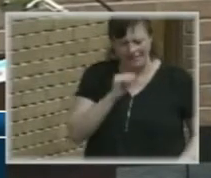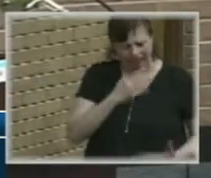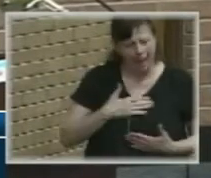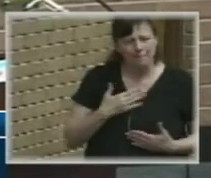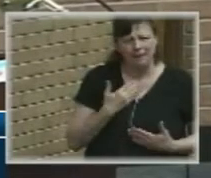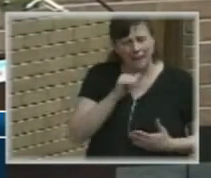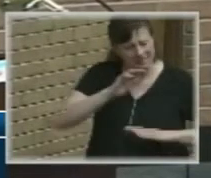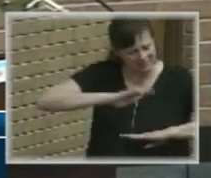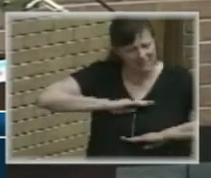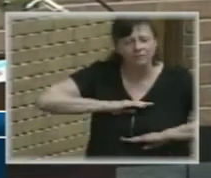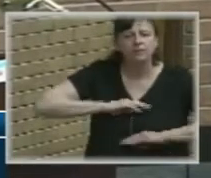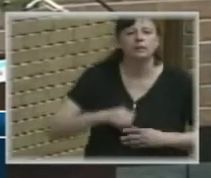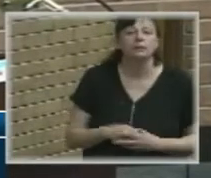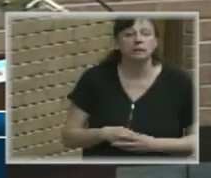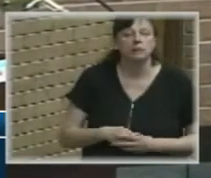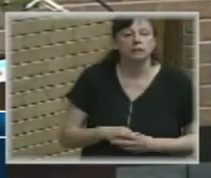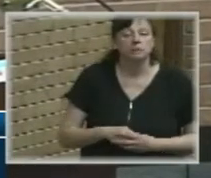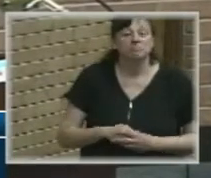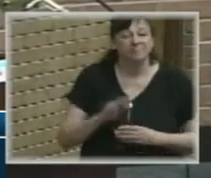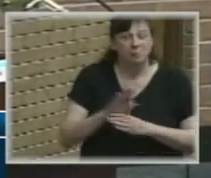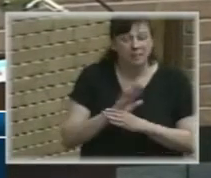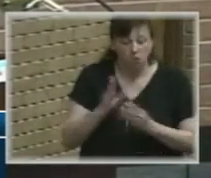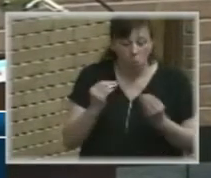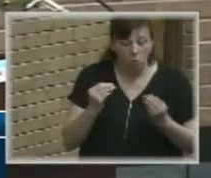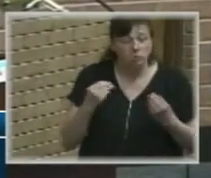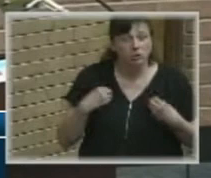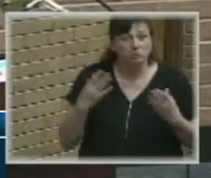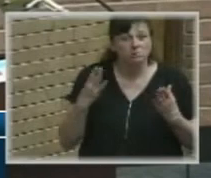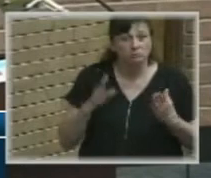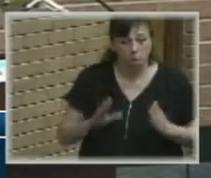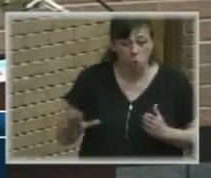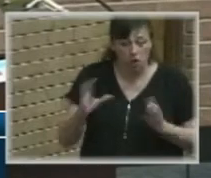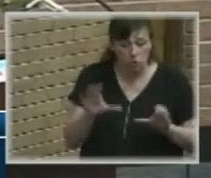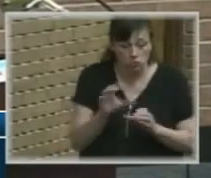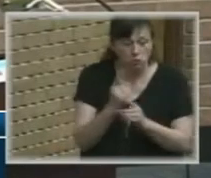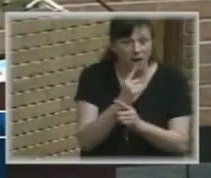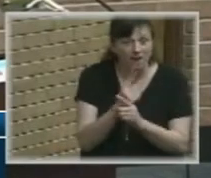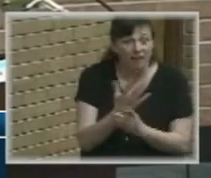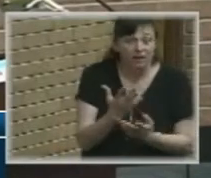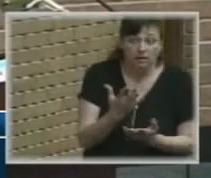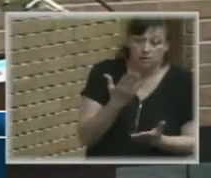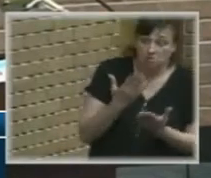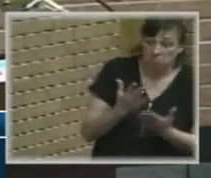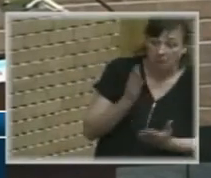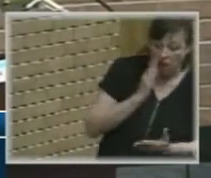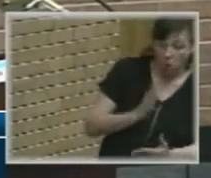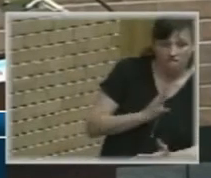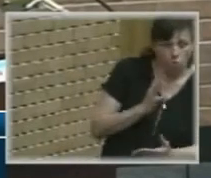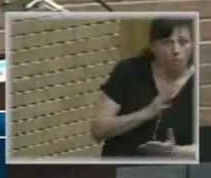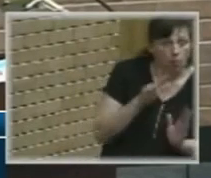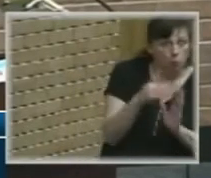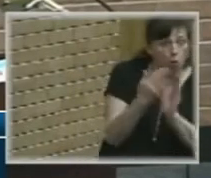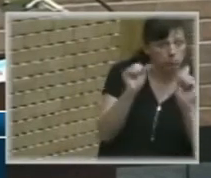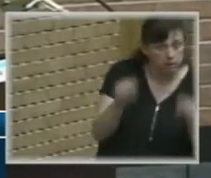Encourage commercial property owners to do the right thing. I know there's formal ways. If there's informal ways, a phone call,